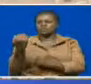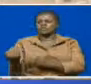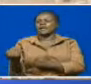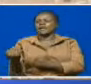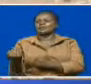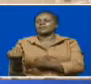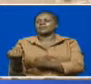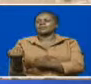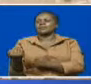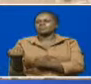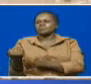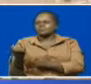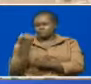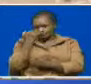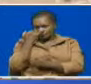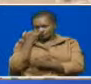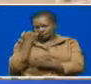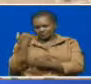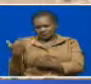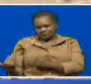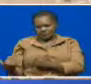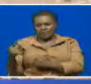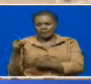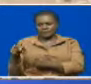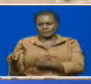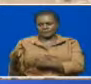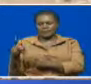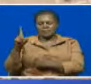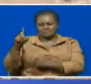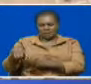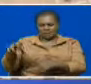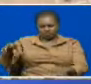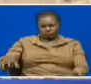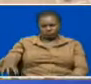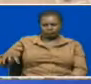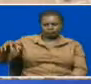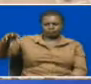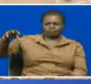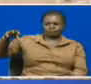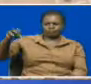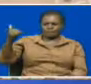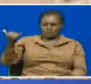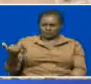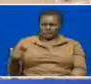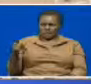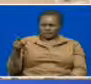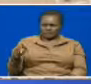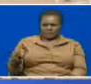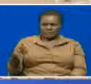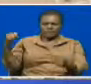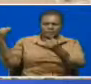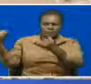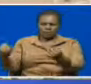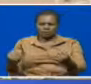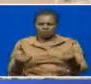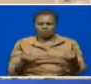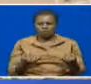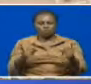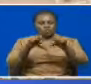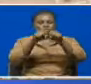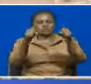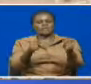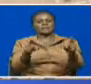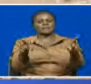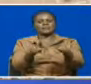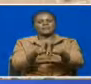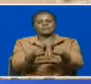the world. And this child must grow up, and this child has to be introduced to the